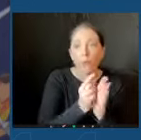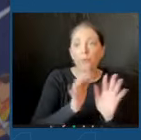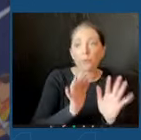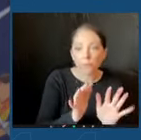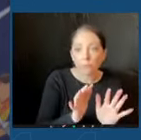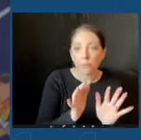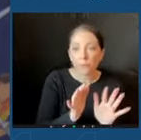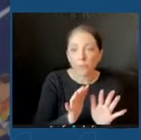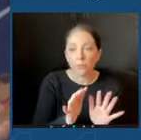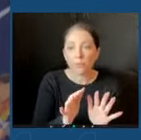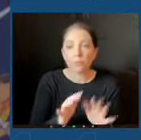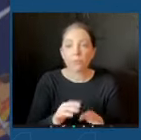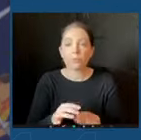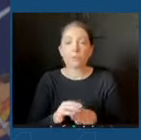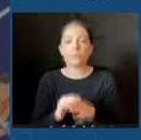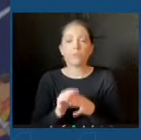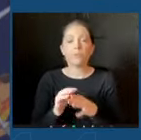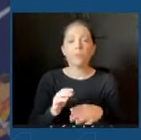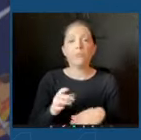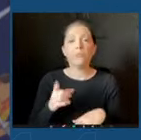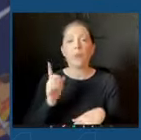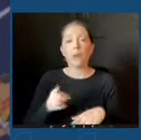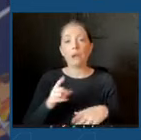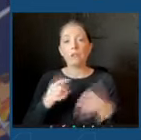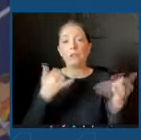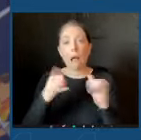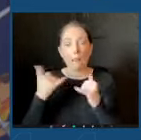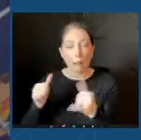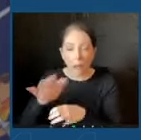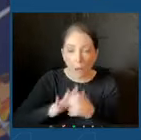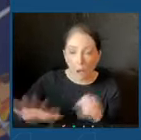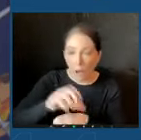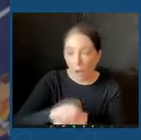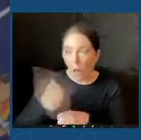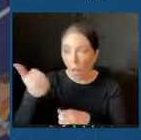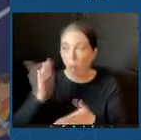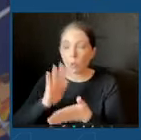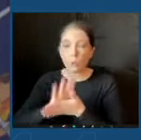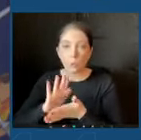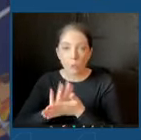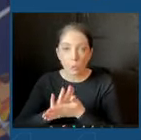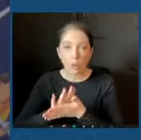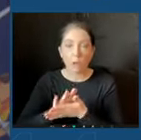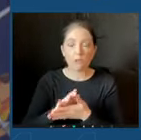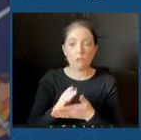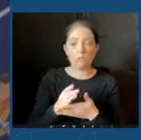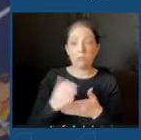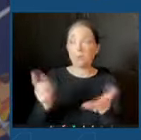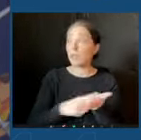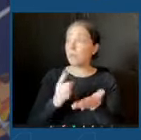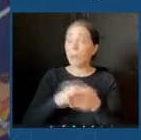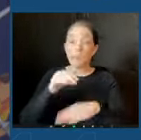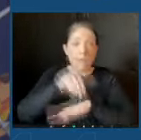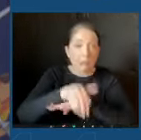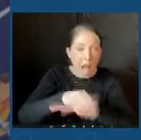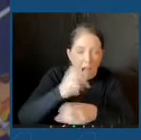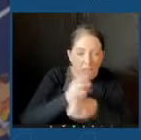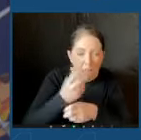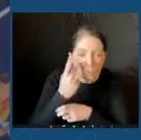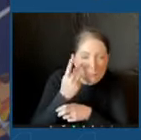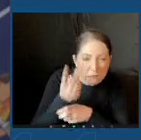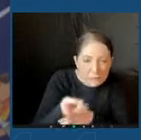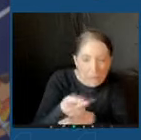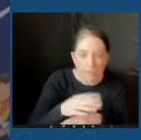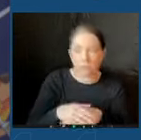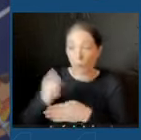around the neighborhood, there's a playground, the other schools, kids want to play. And at night when it's hard to see, weekends, people driving more, a little more